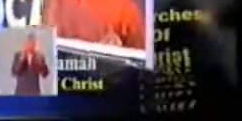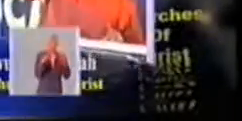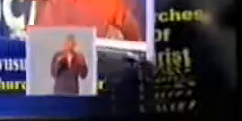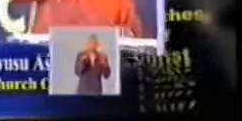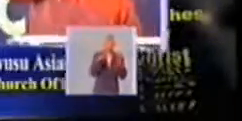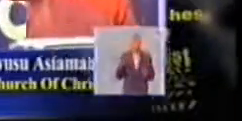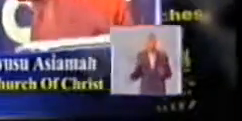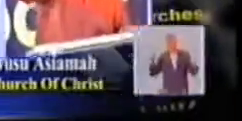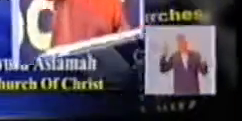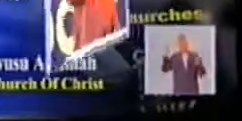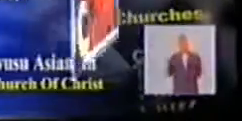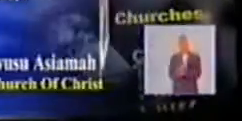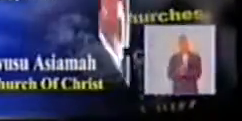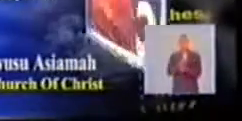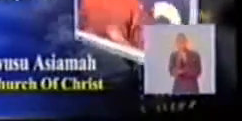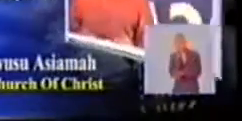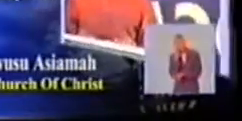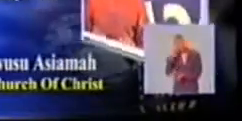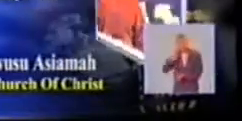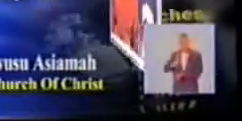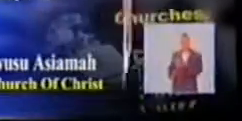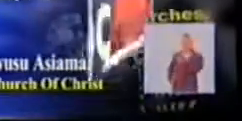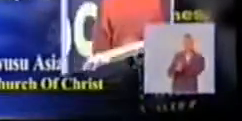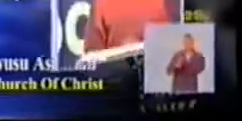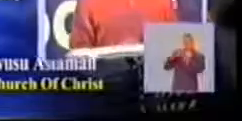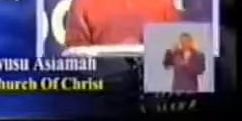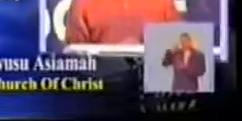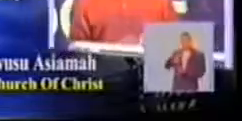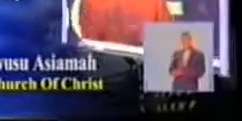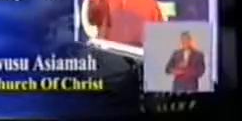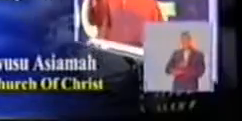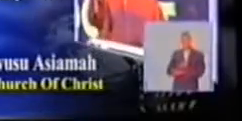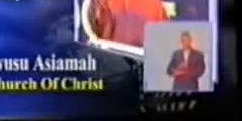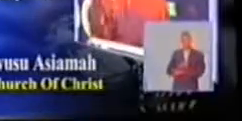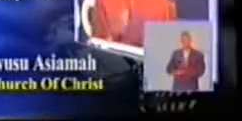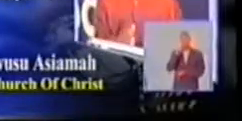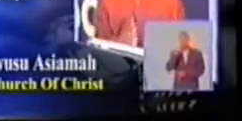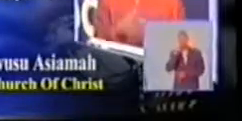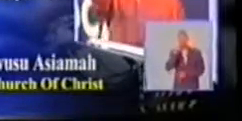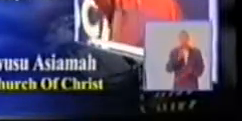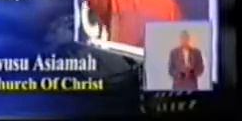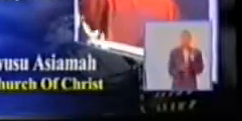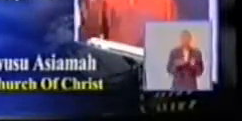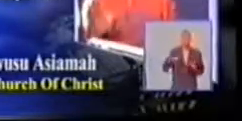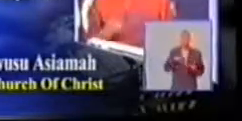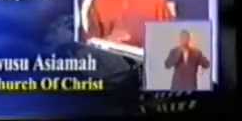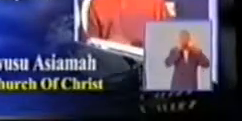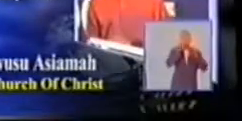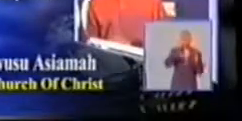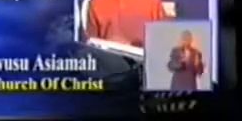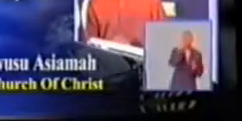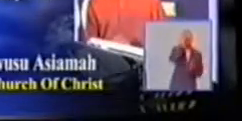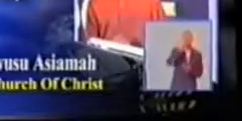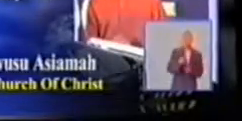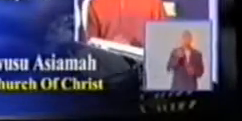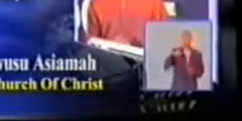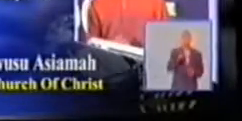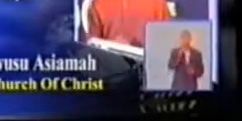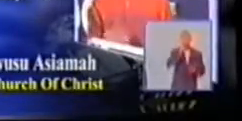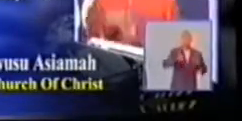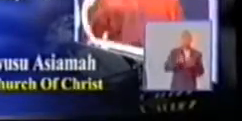then Crofwa, what the other that was such a so chance to do as I walk for heaven. Find the cars as I mentioned, a new Bible, maybe another. But of what